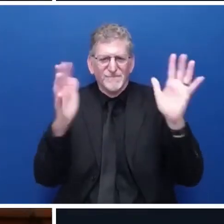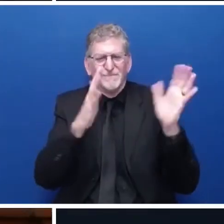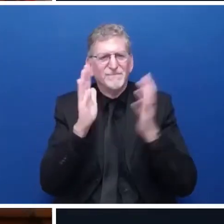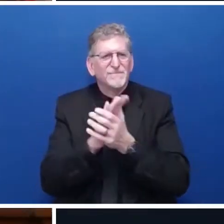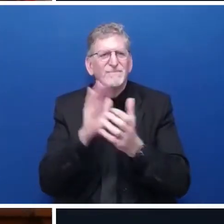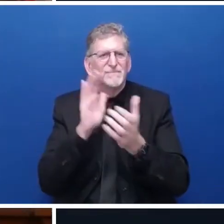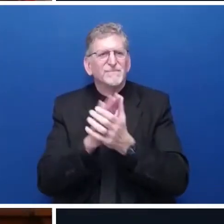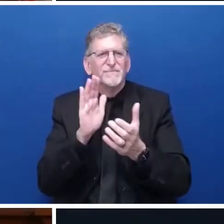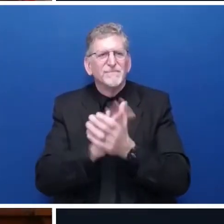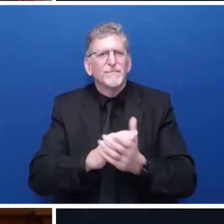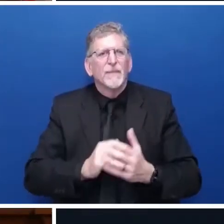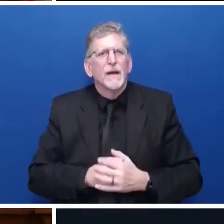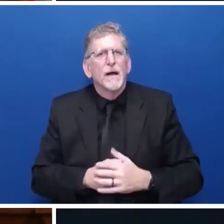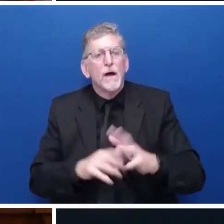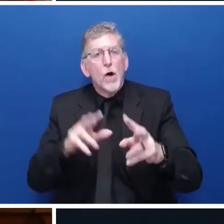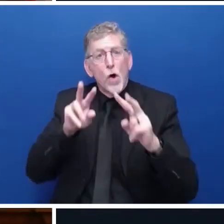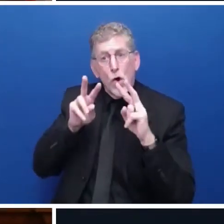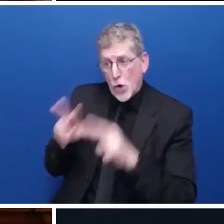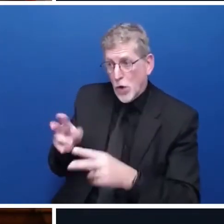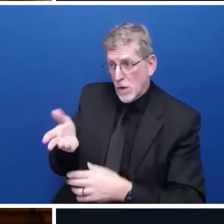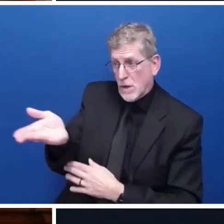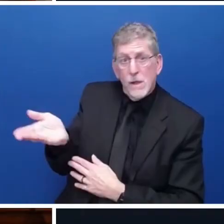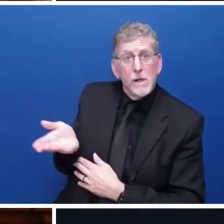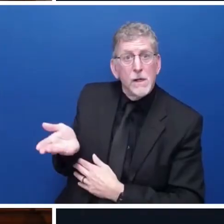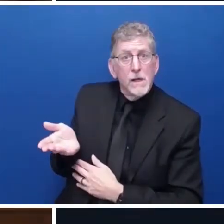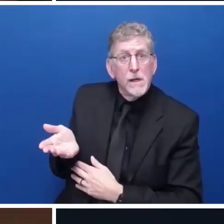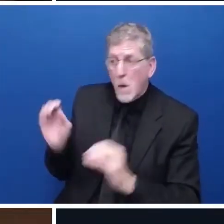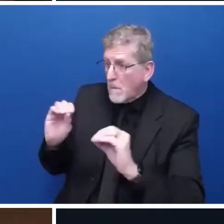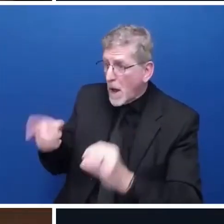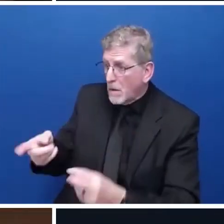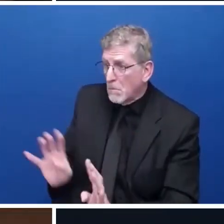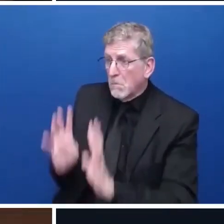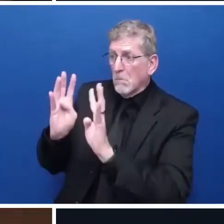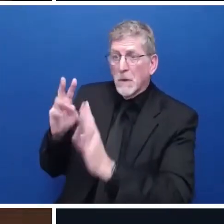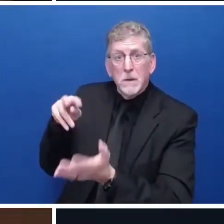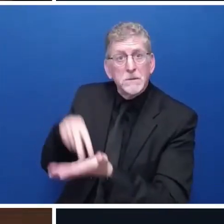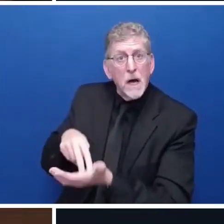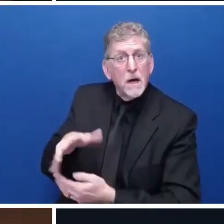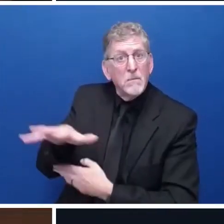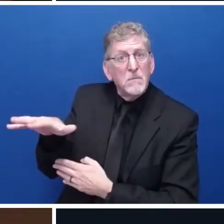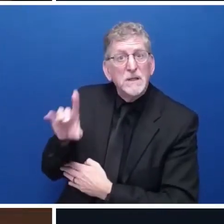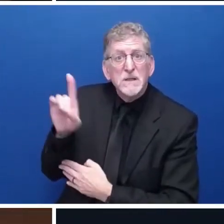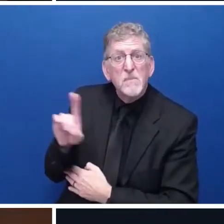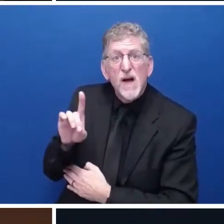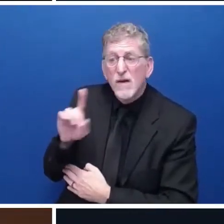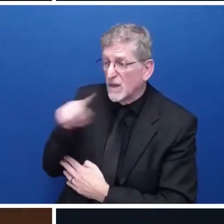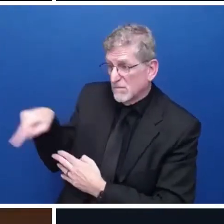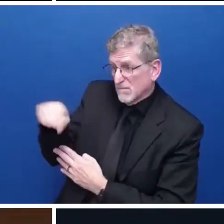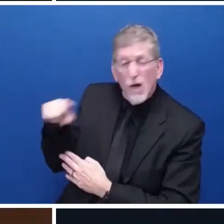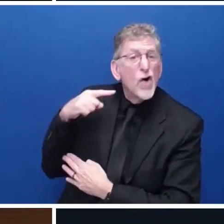Look, nobody stands up. These people are crazy, I'm telling you. They're crazy.